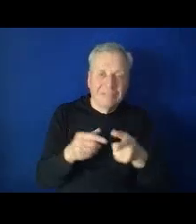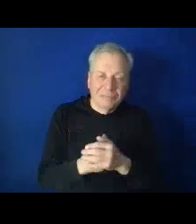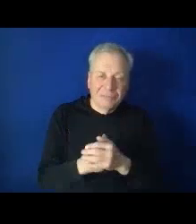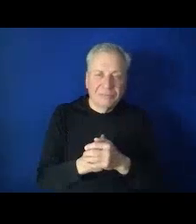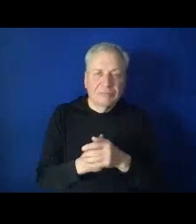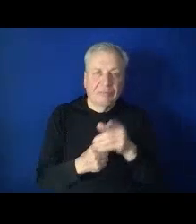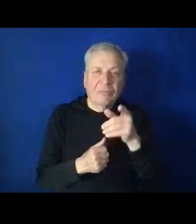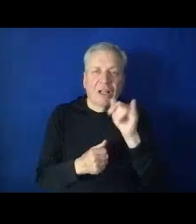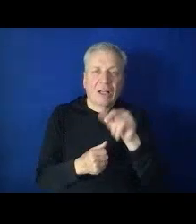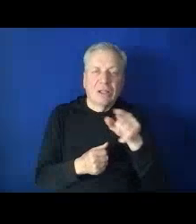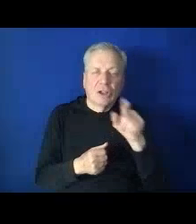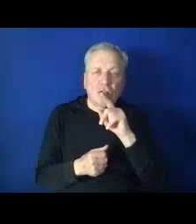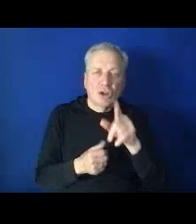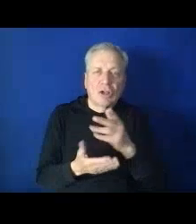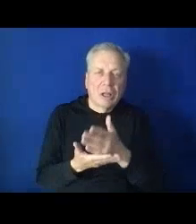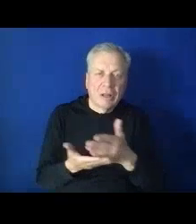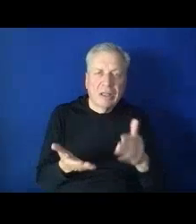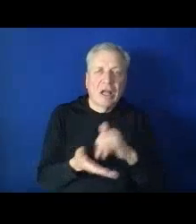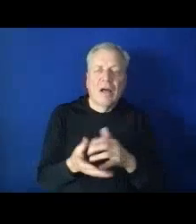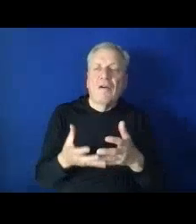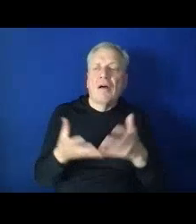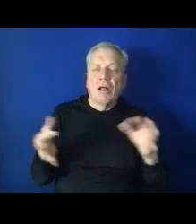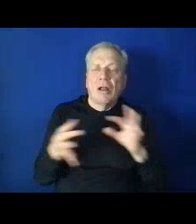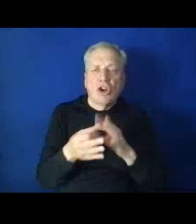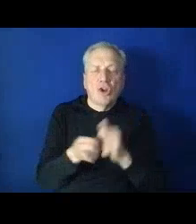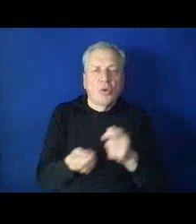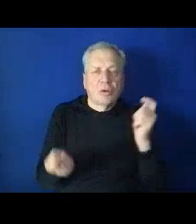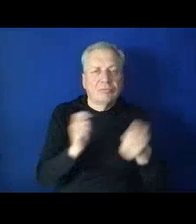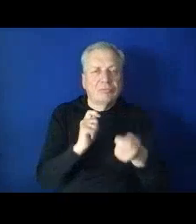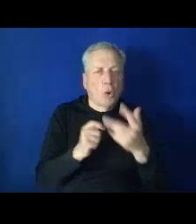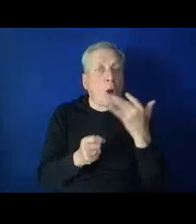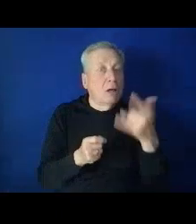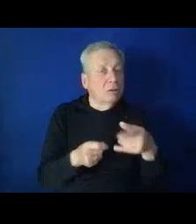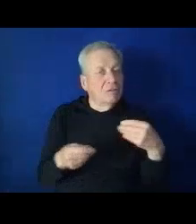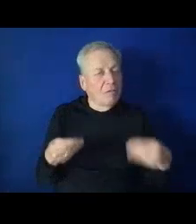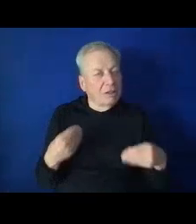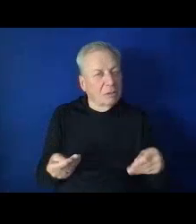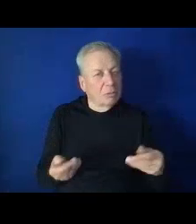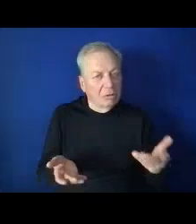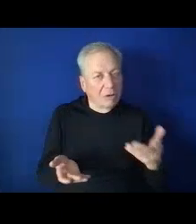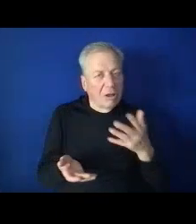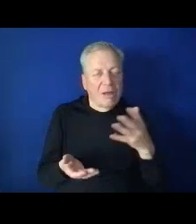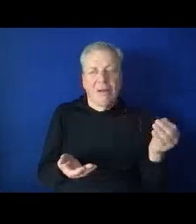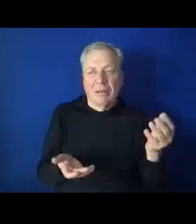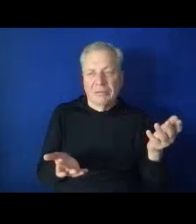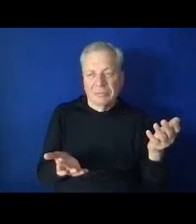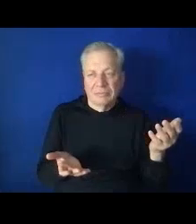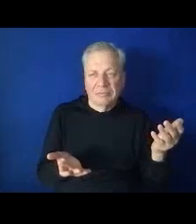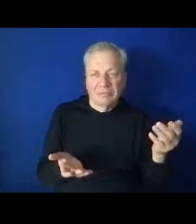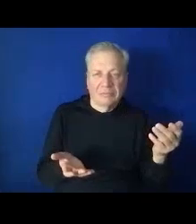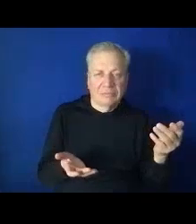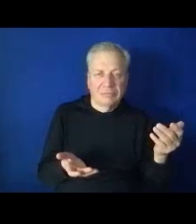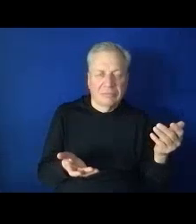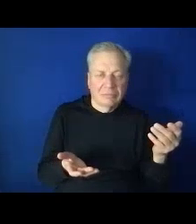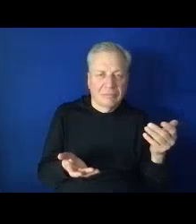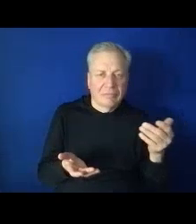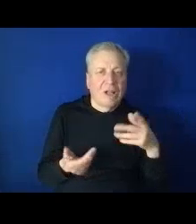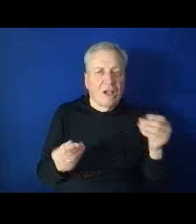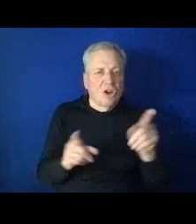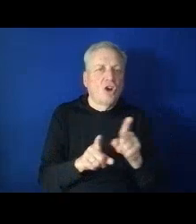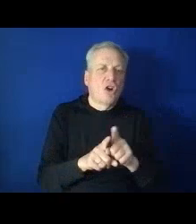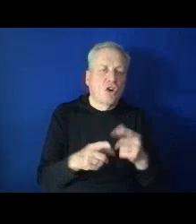We use it a lot for restoration because it's really flexible. And we also have lots